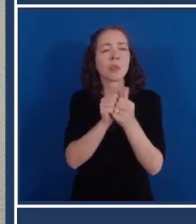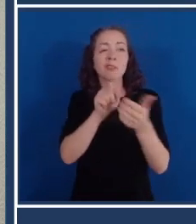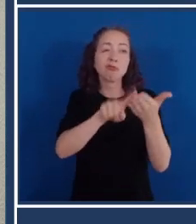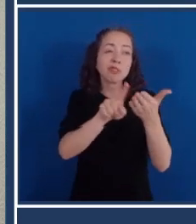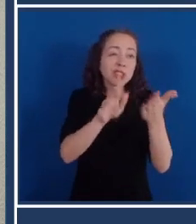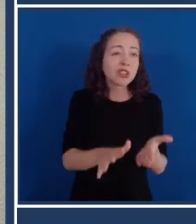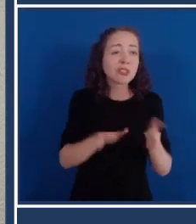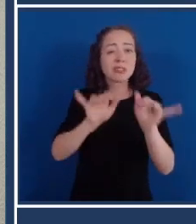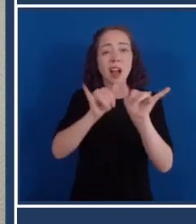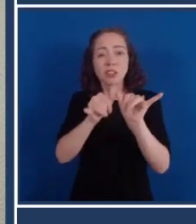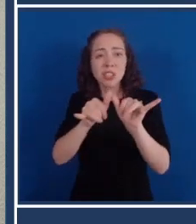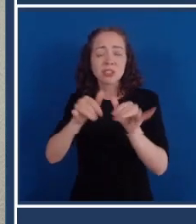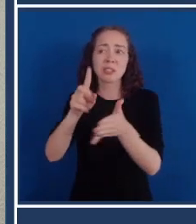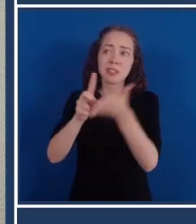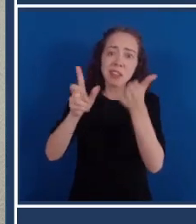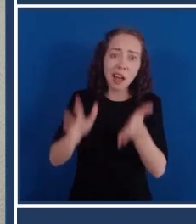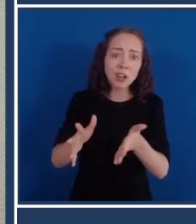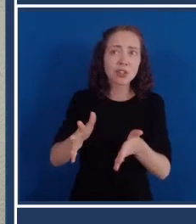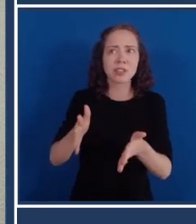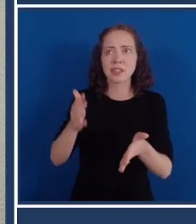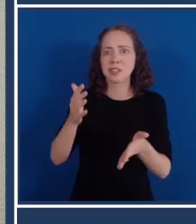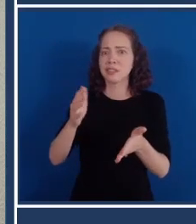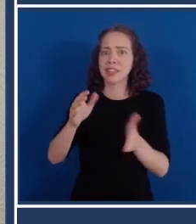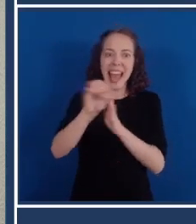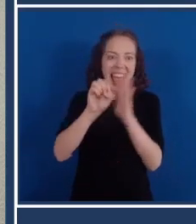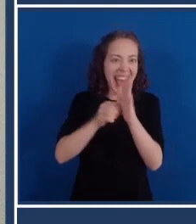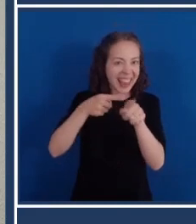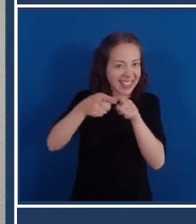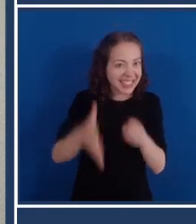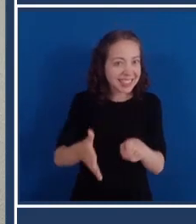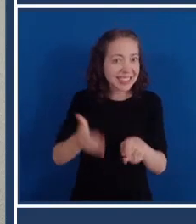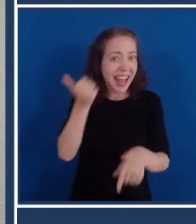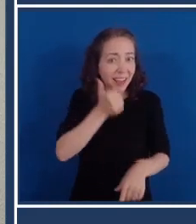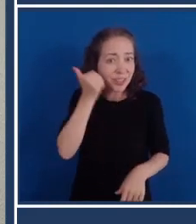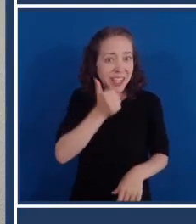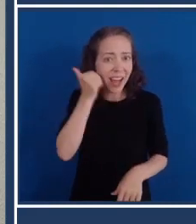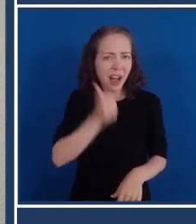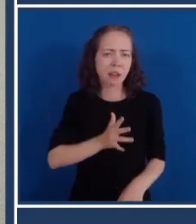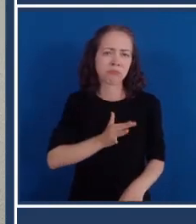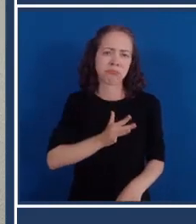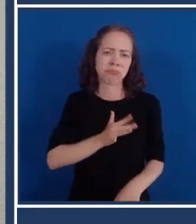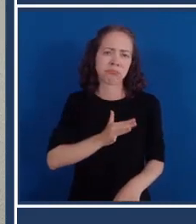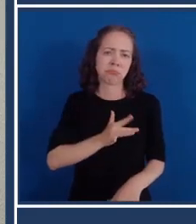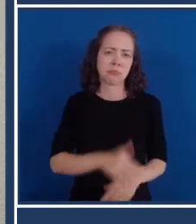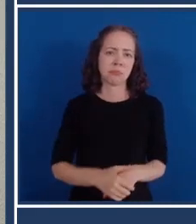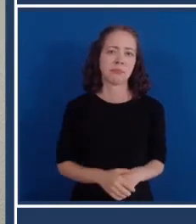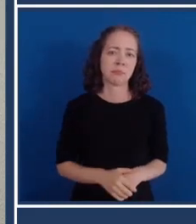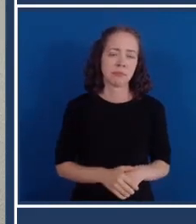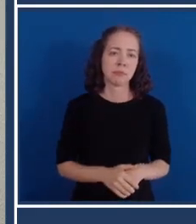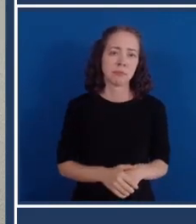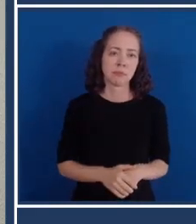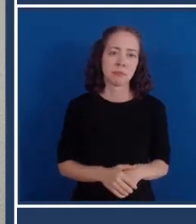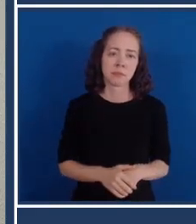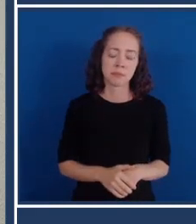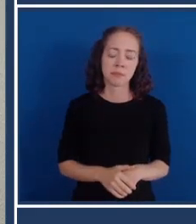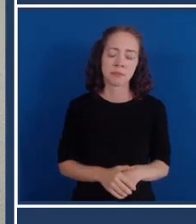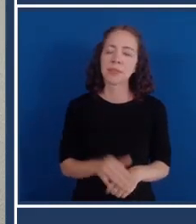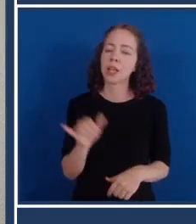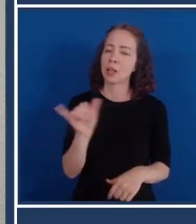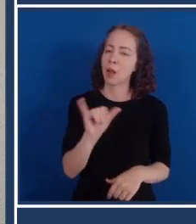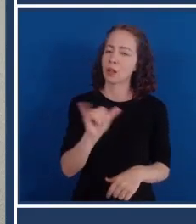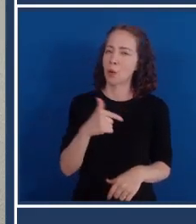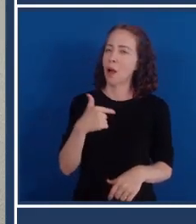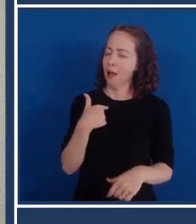and ethicists on a day-to-day basis. I'm also convinced that that's the only way that we are going